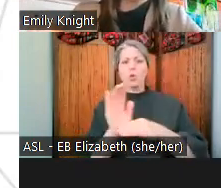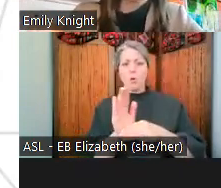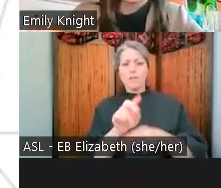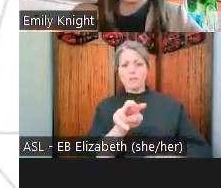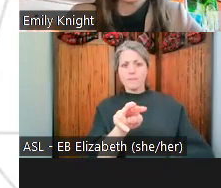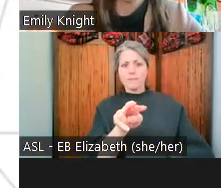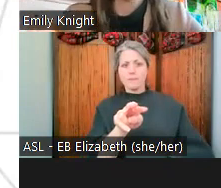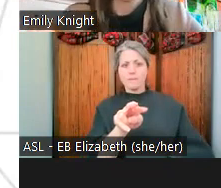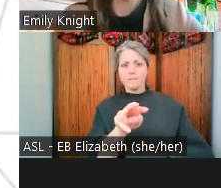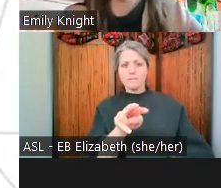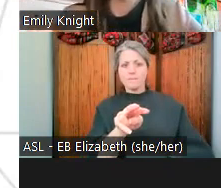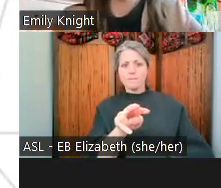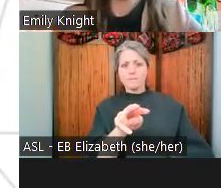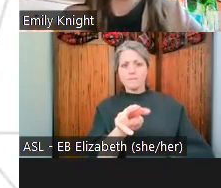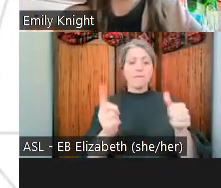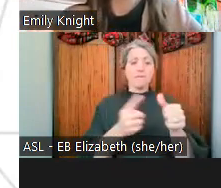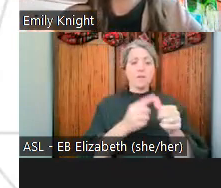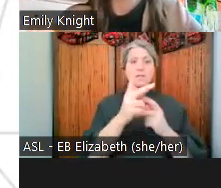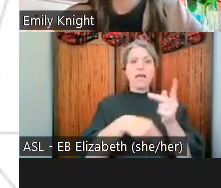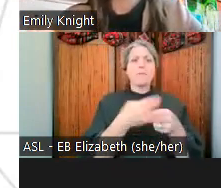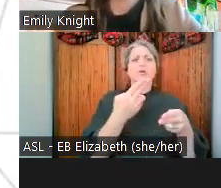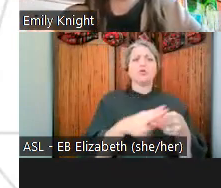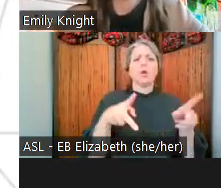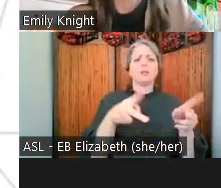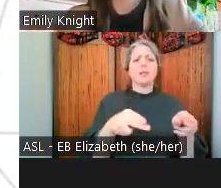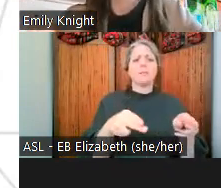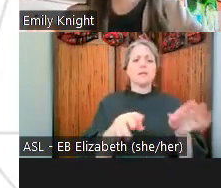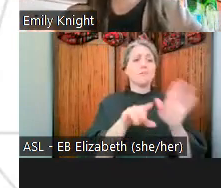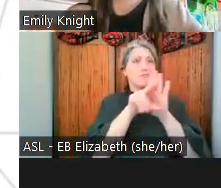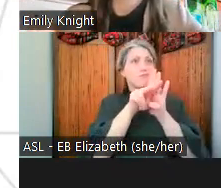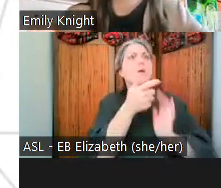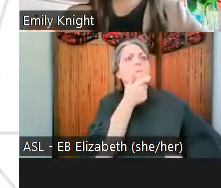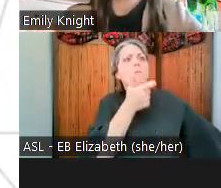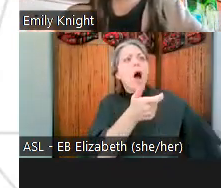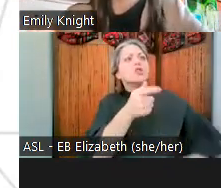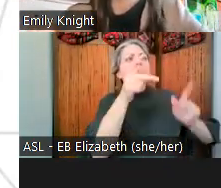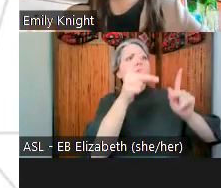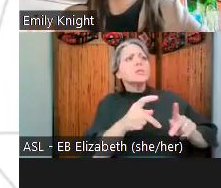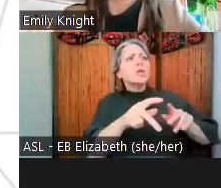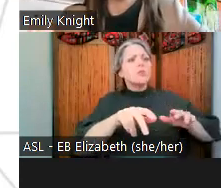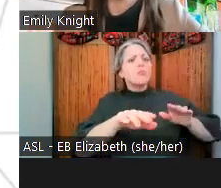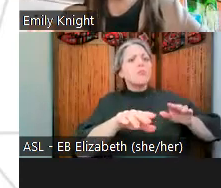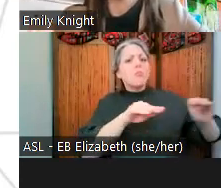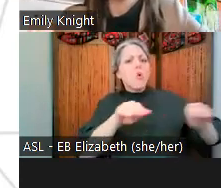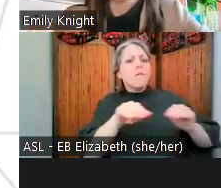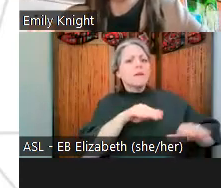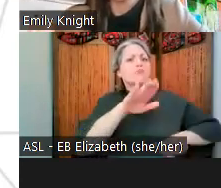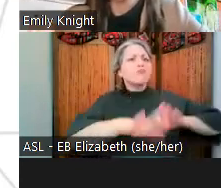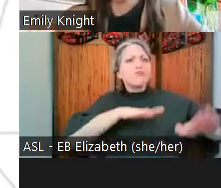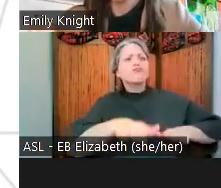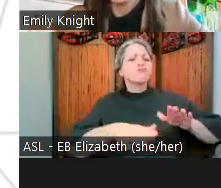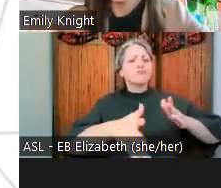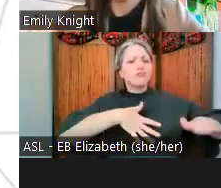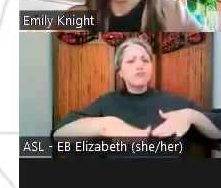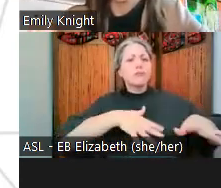of movies that we showed were short clips of dots that looked like a moving person engaged in some kind of action. The example